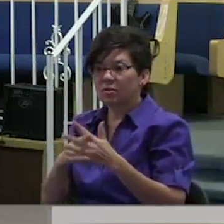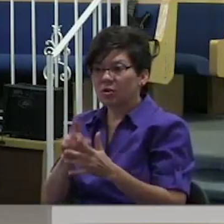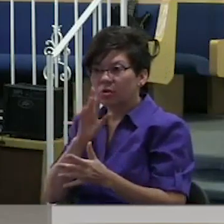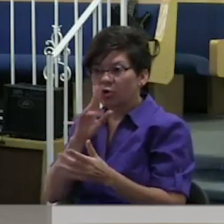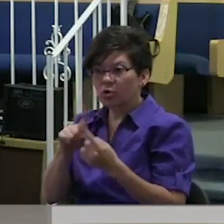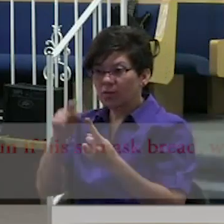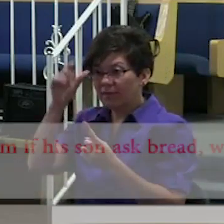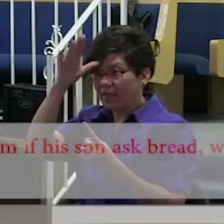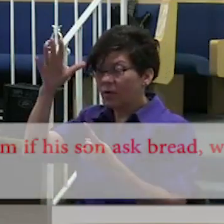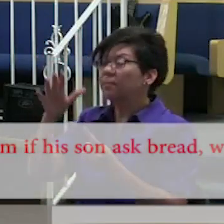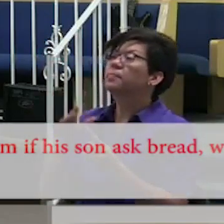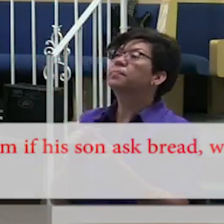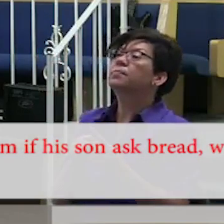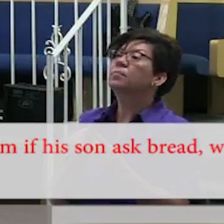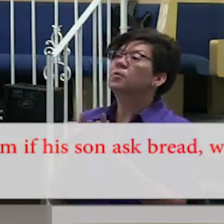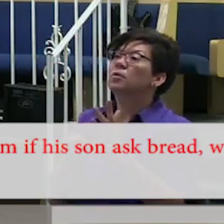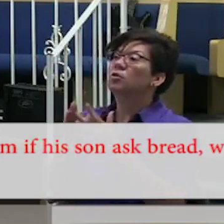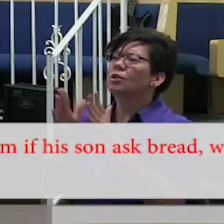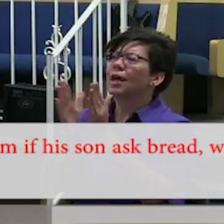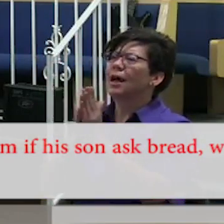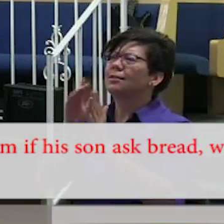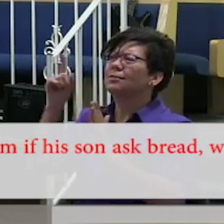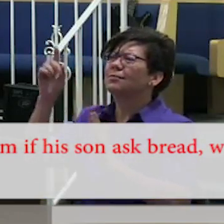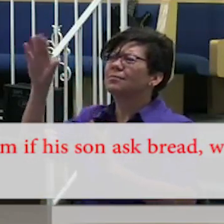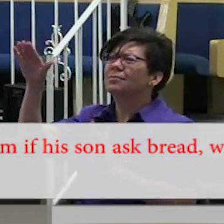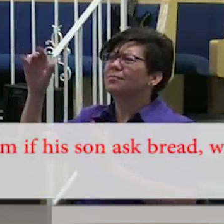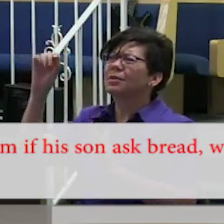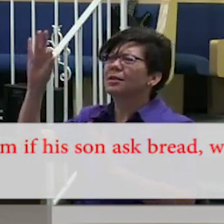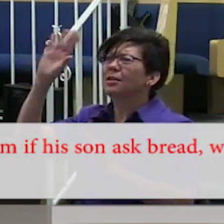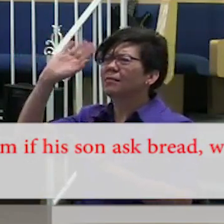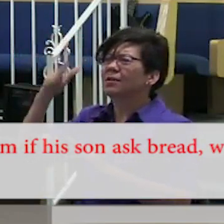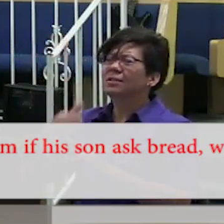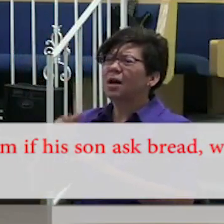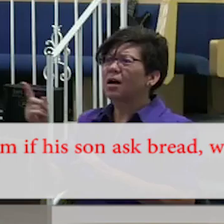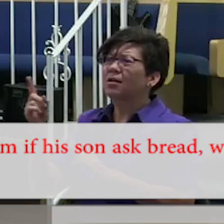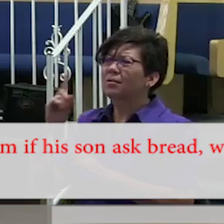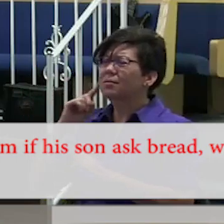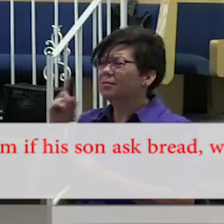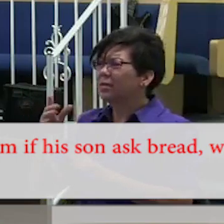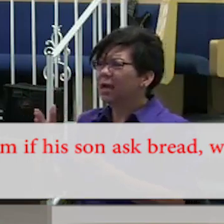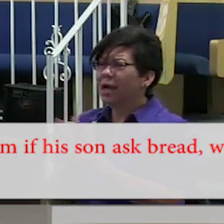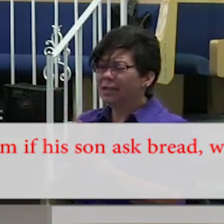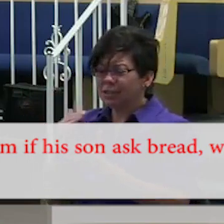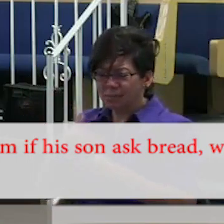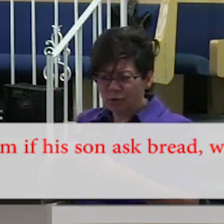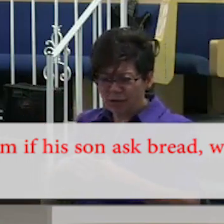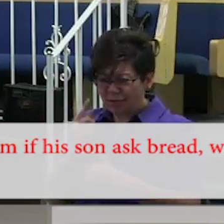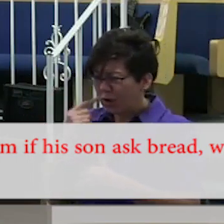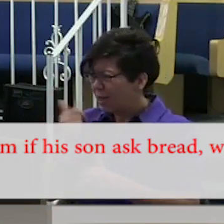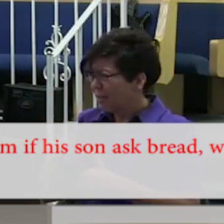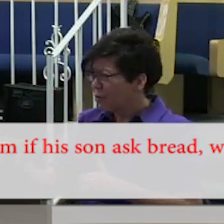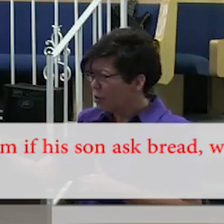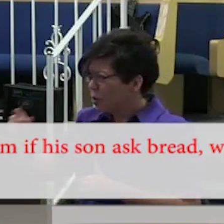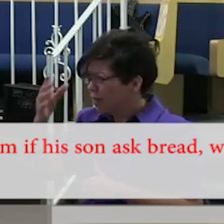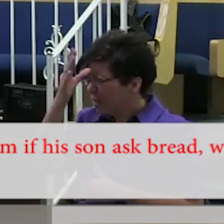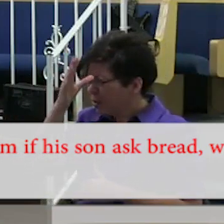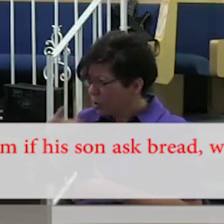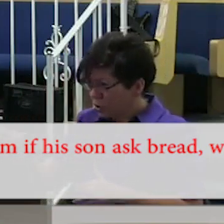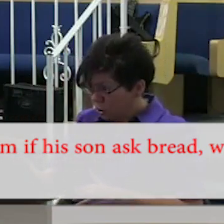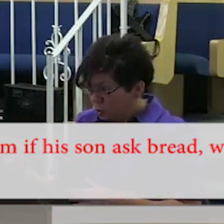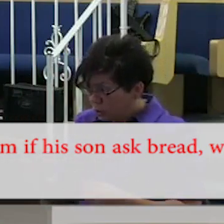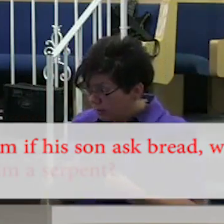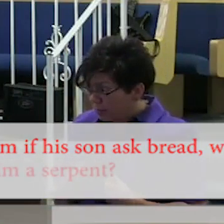fathers. Jesus asked, "If a son shall ask bread of any of you that is a father, will he give